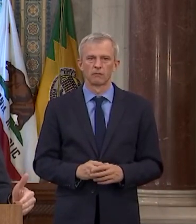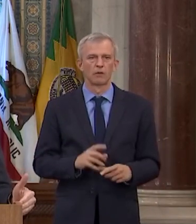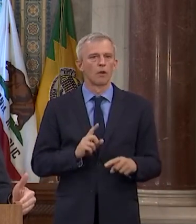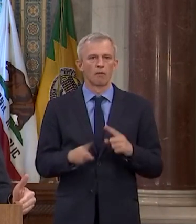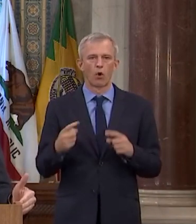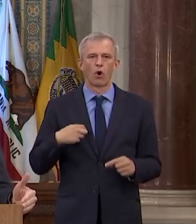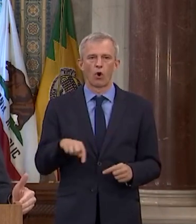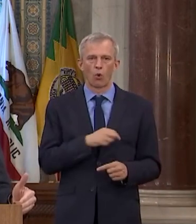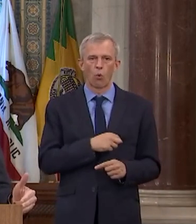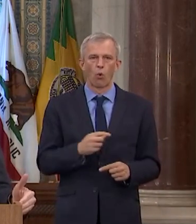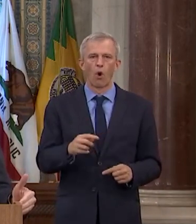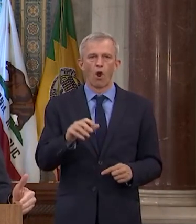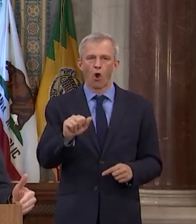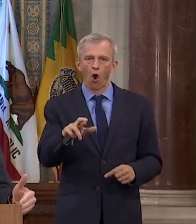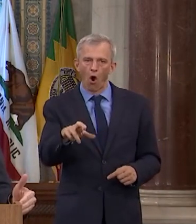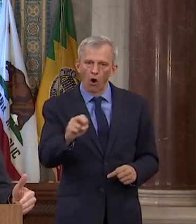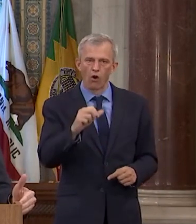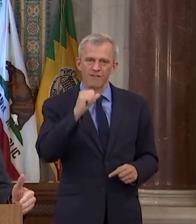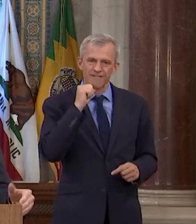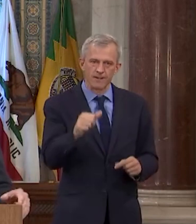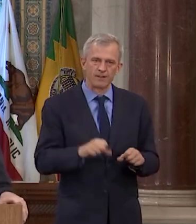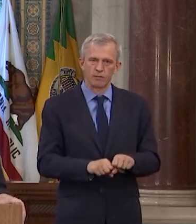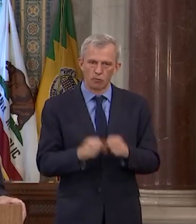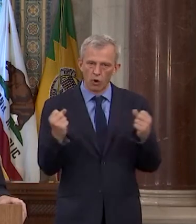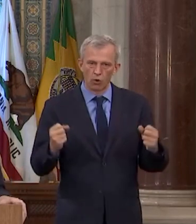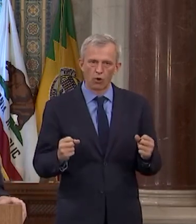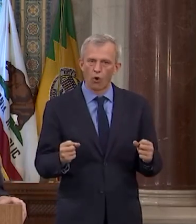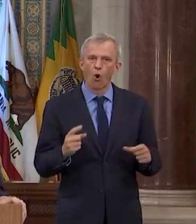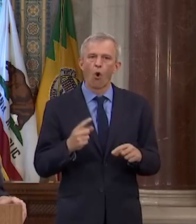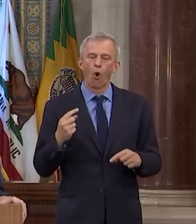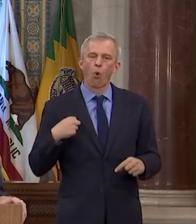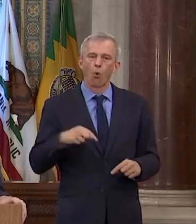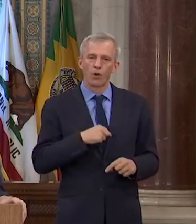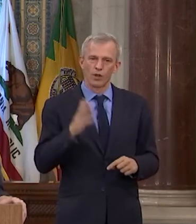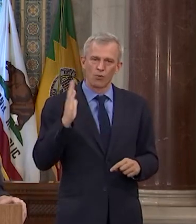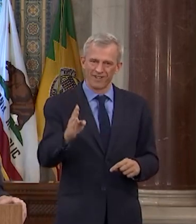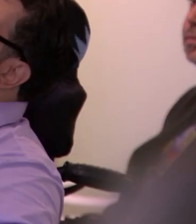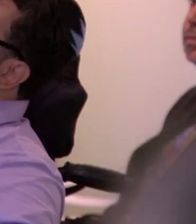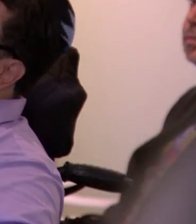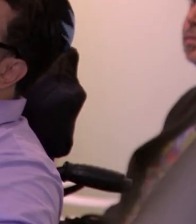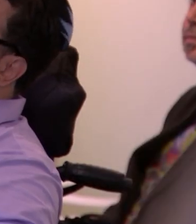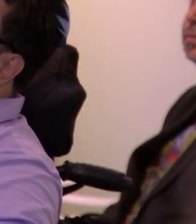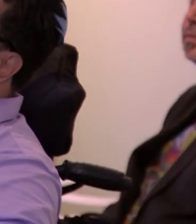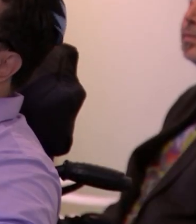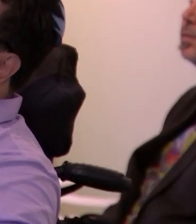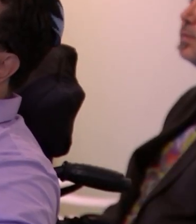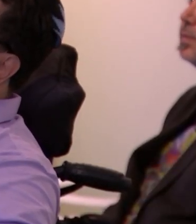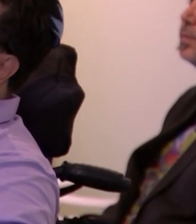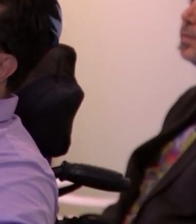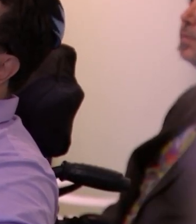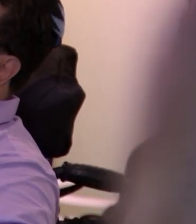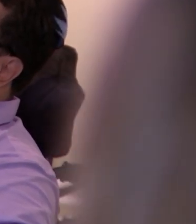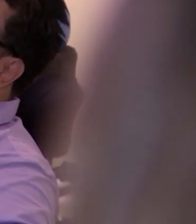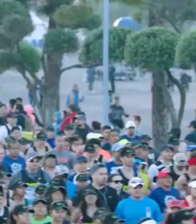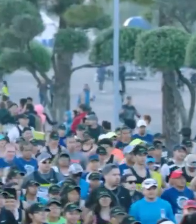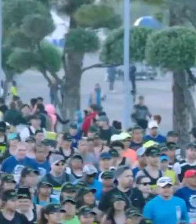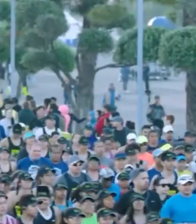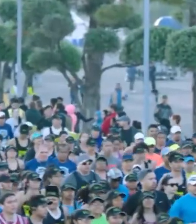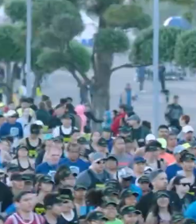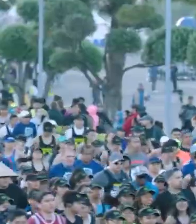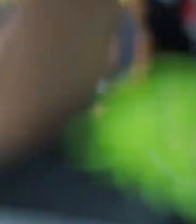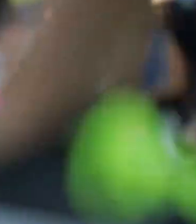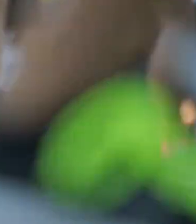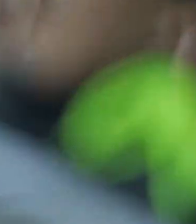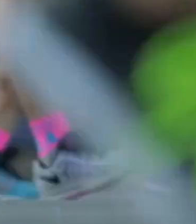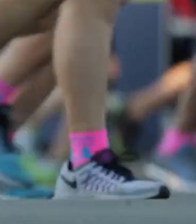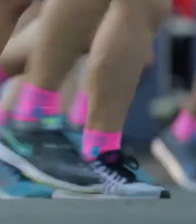But we are not broken, nor will we ever be. That spirit we have felt each